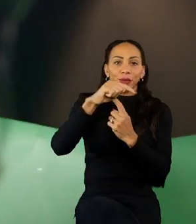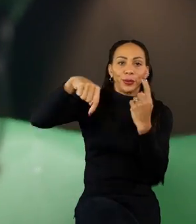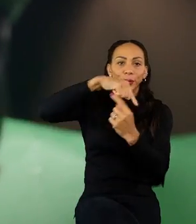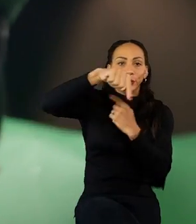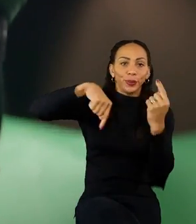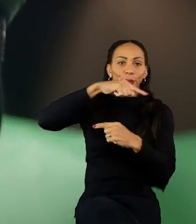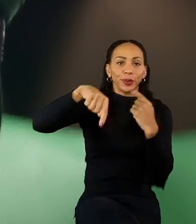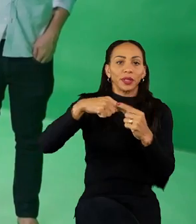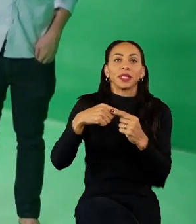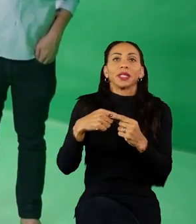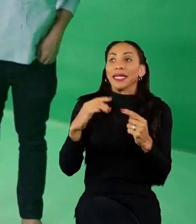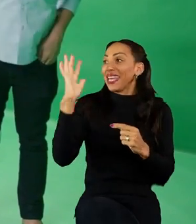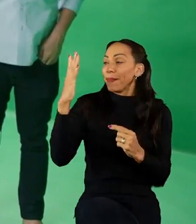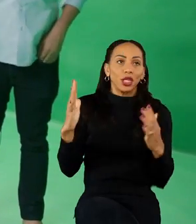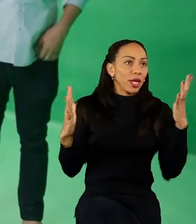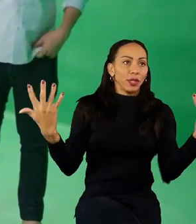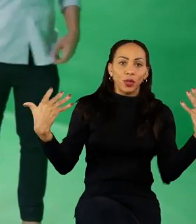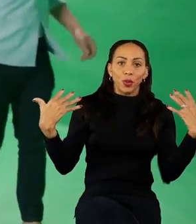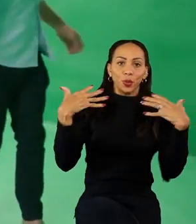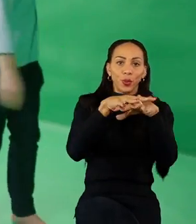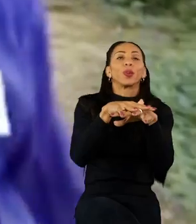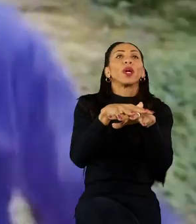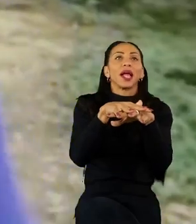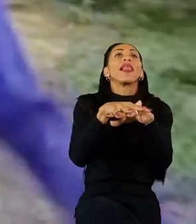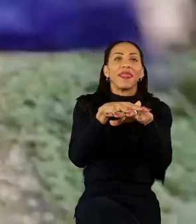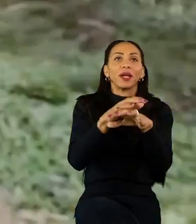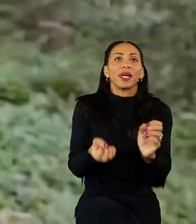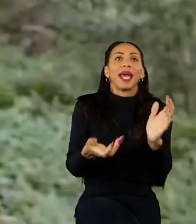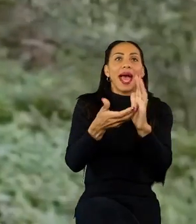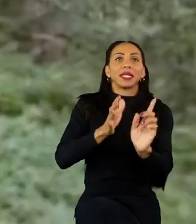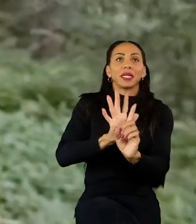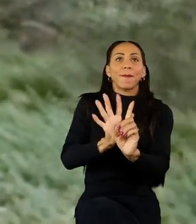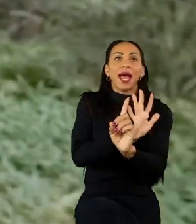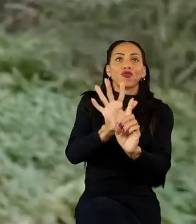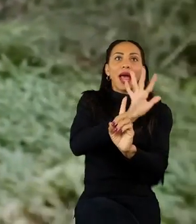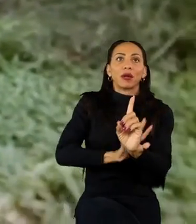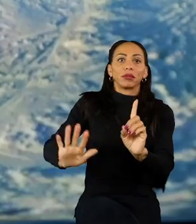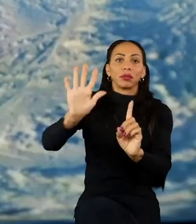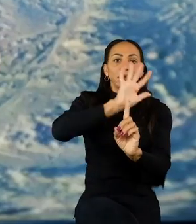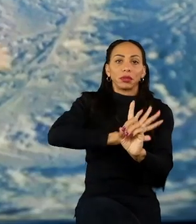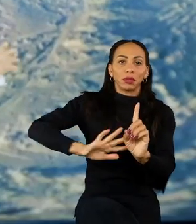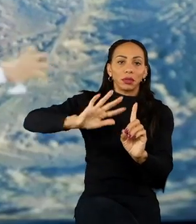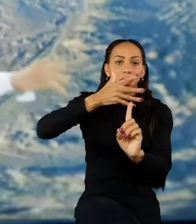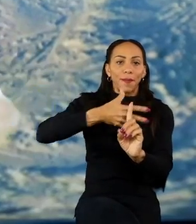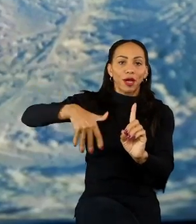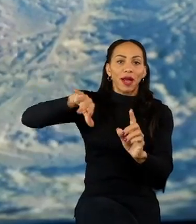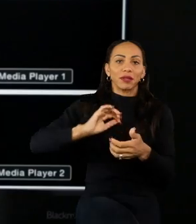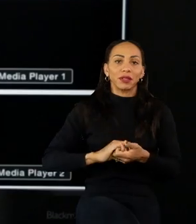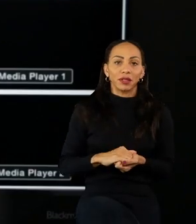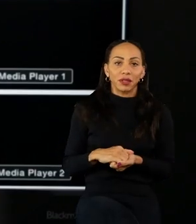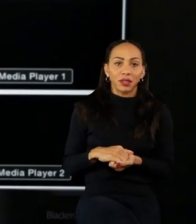There are 360-degree cameras in both spaces. Their images are conjoined and composited with virtual